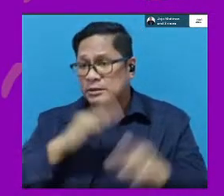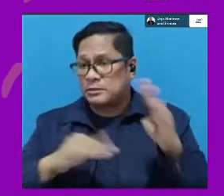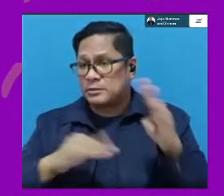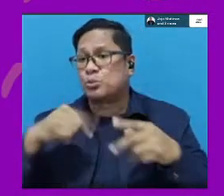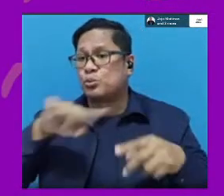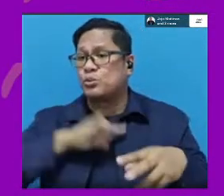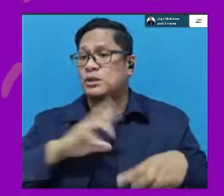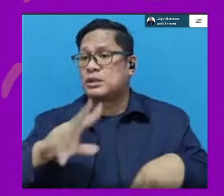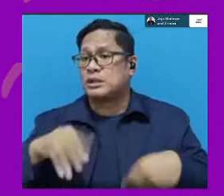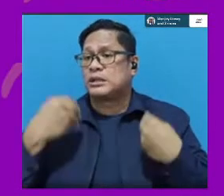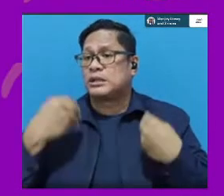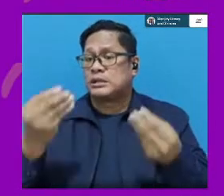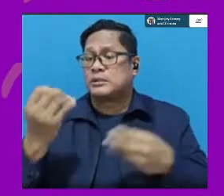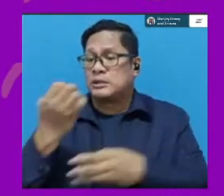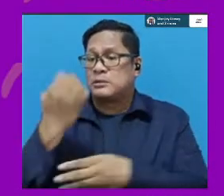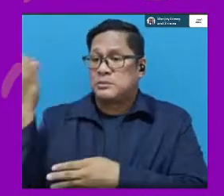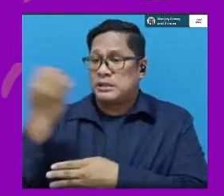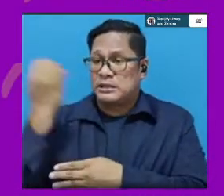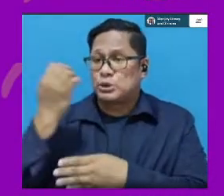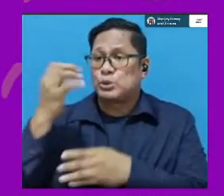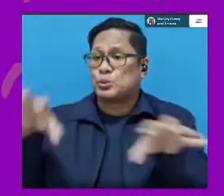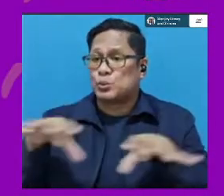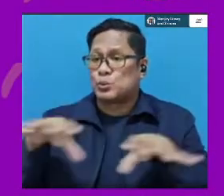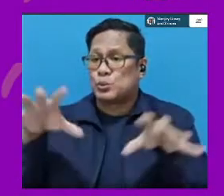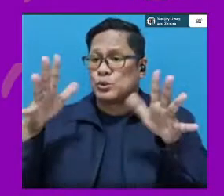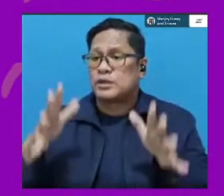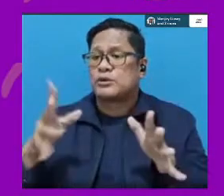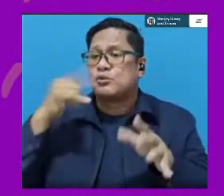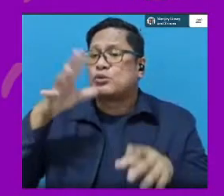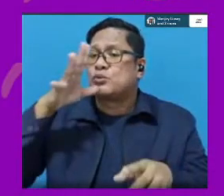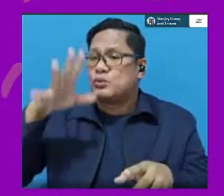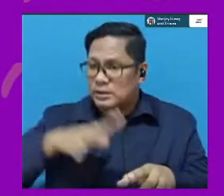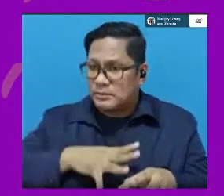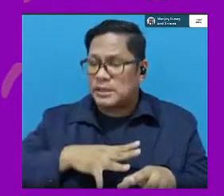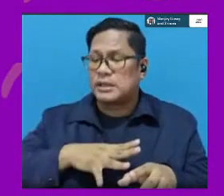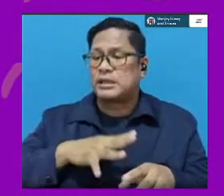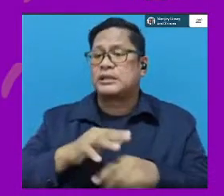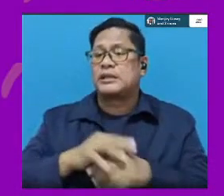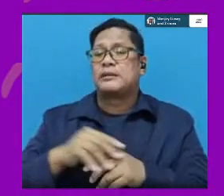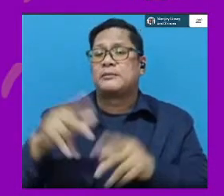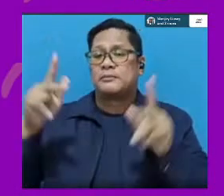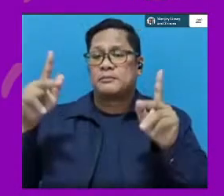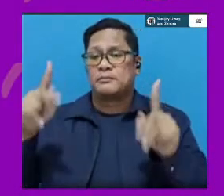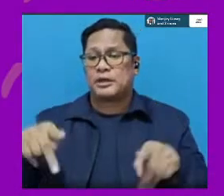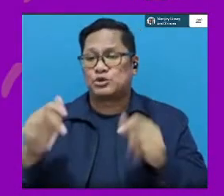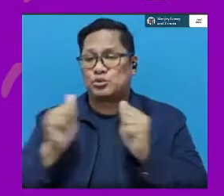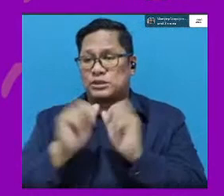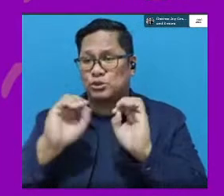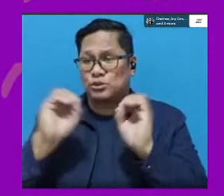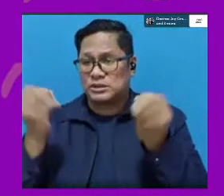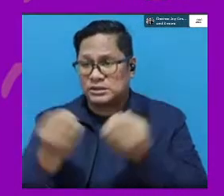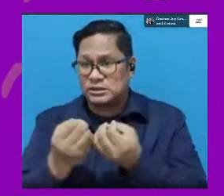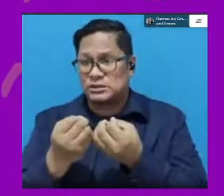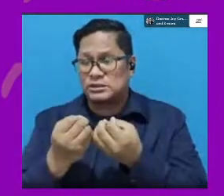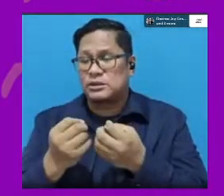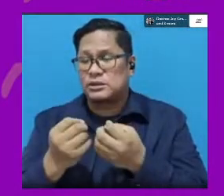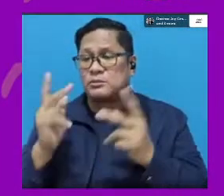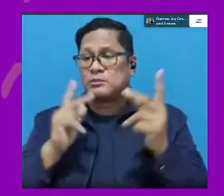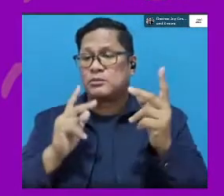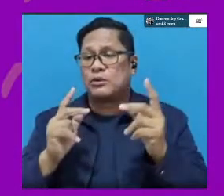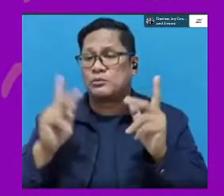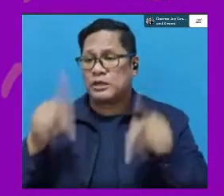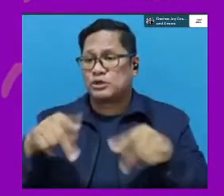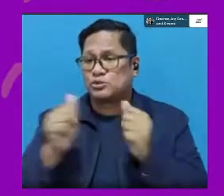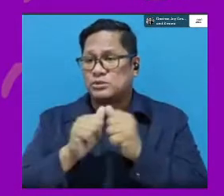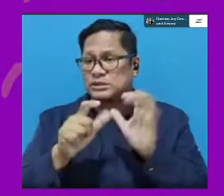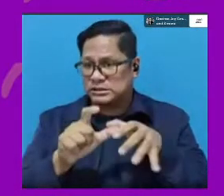provided emergency employment for women and persons with organizations of people with persons with